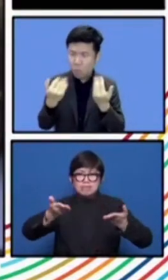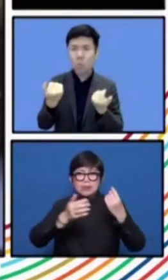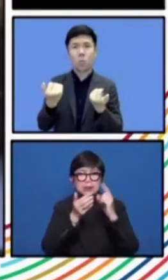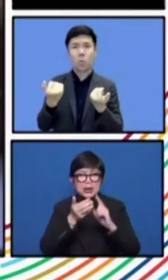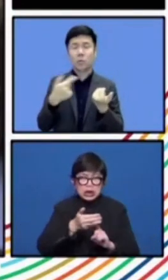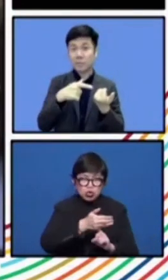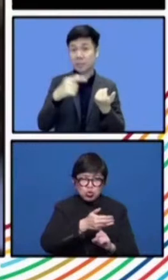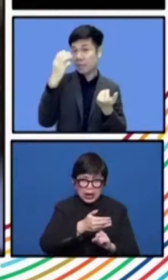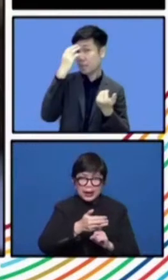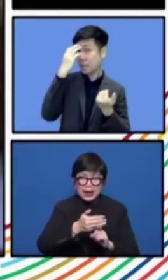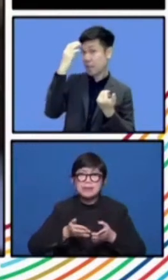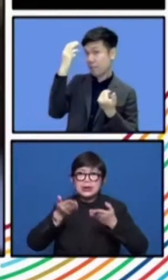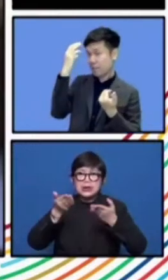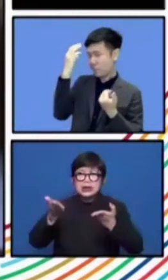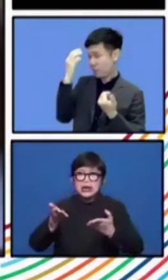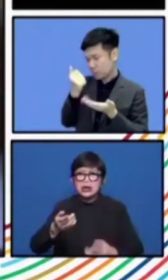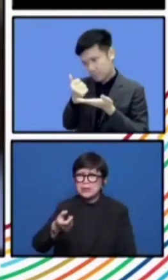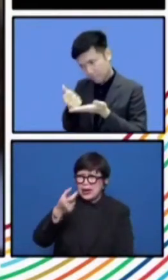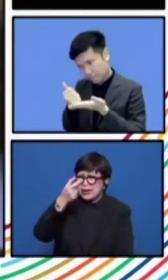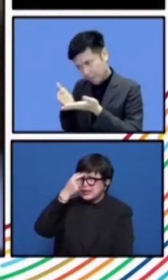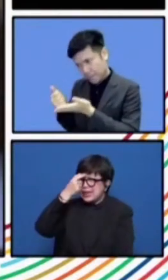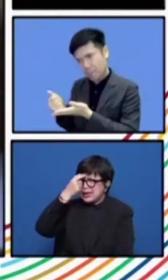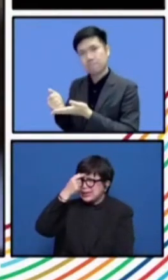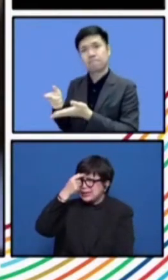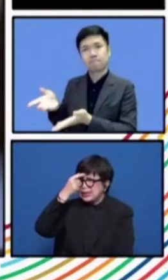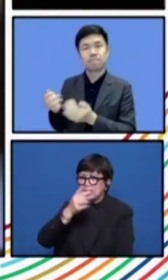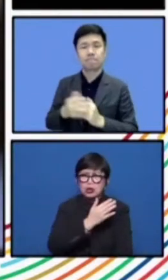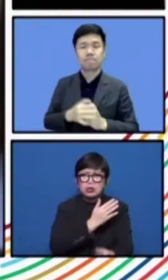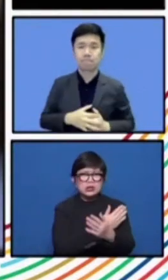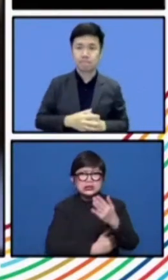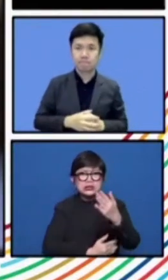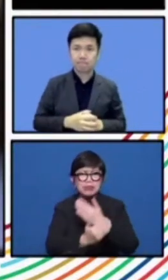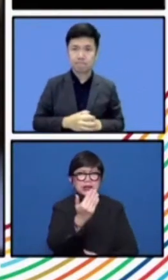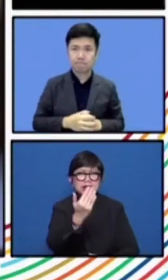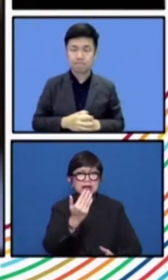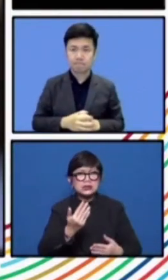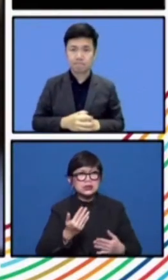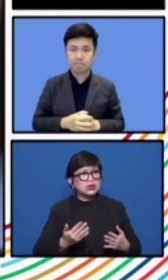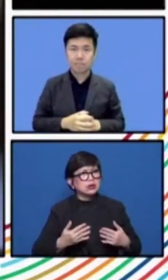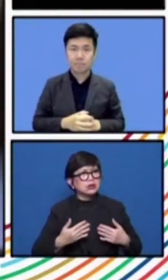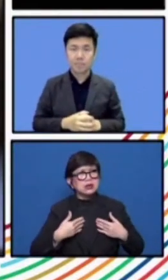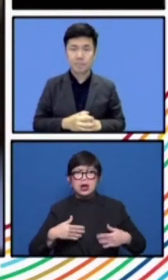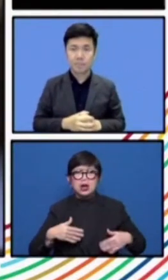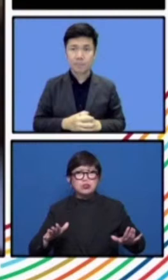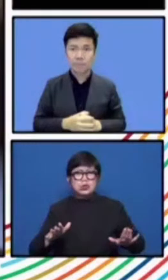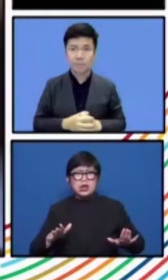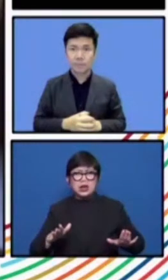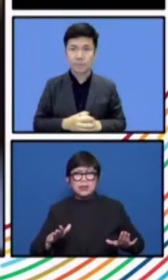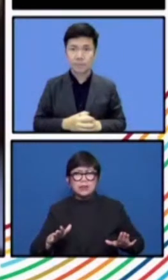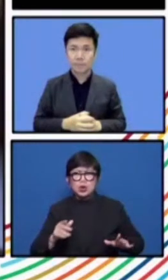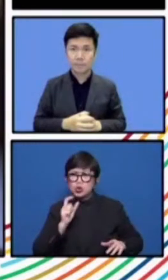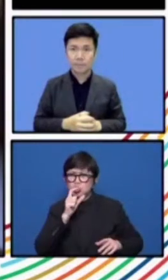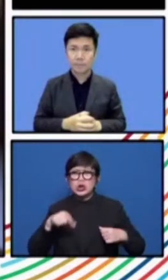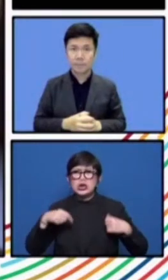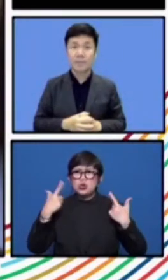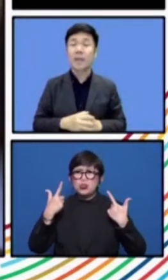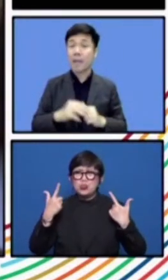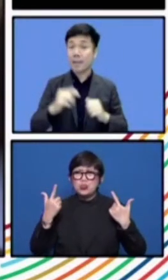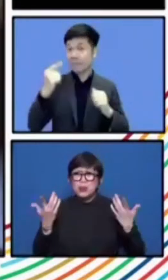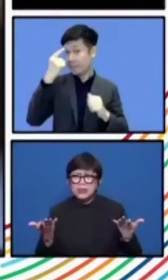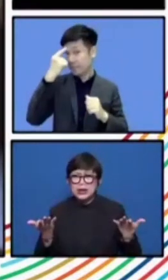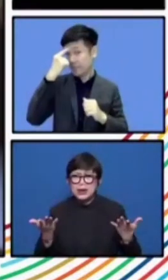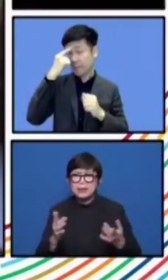Beyond one's control also in accordance with the philosophy of gross national happiness